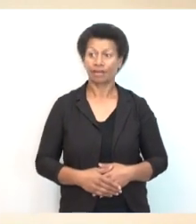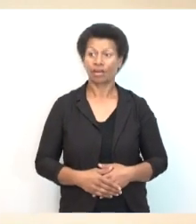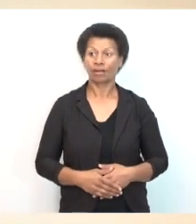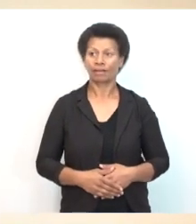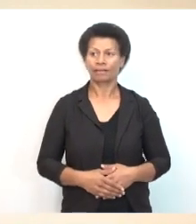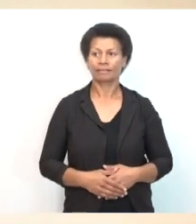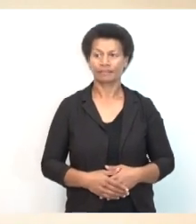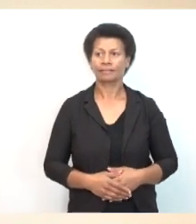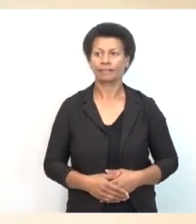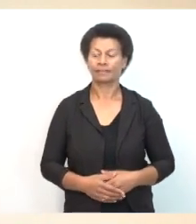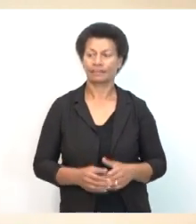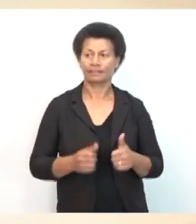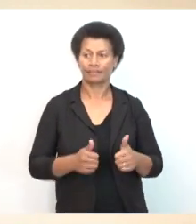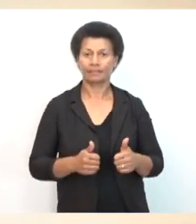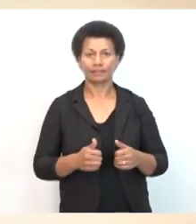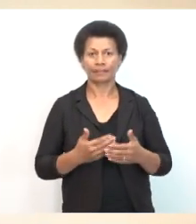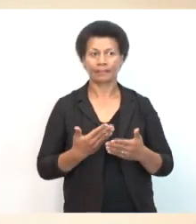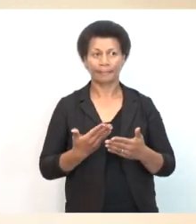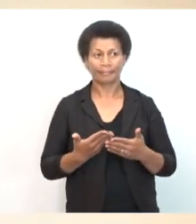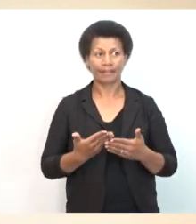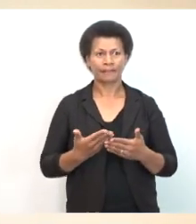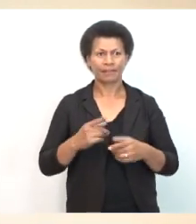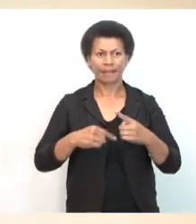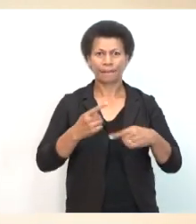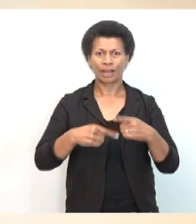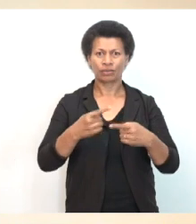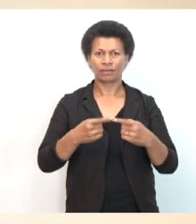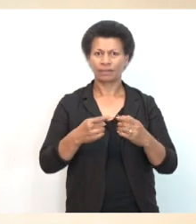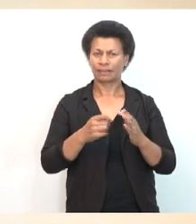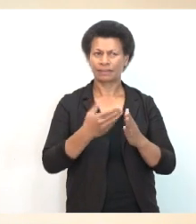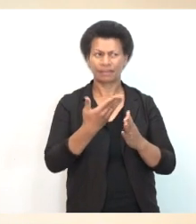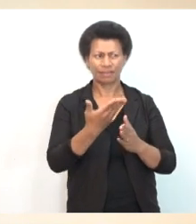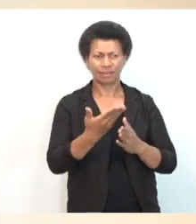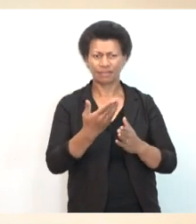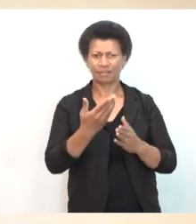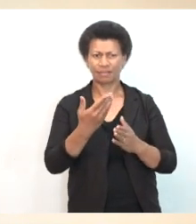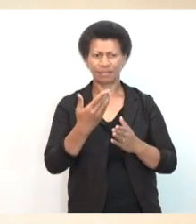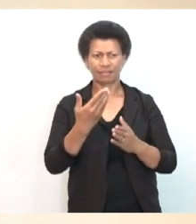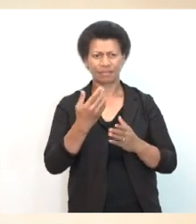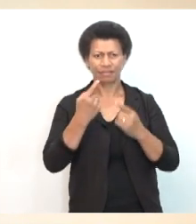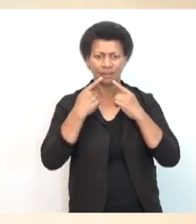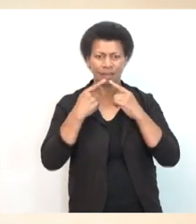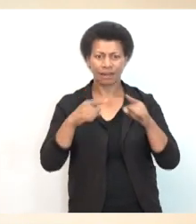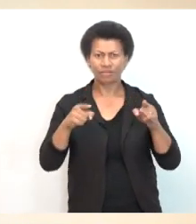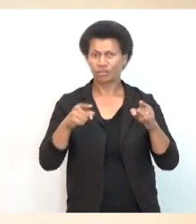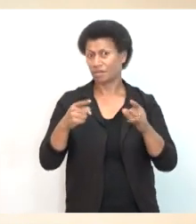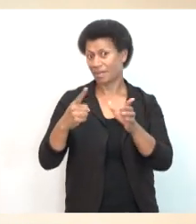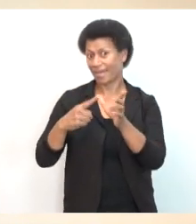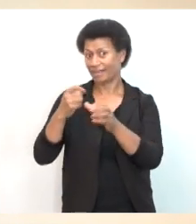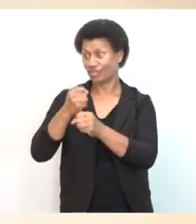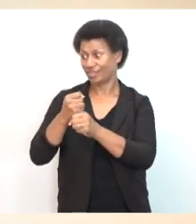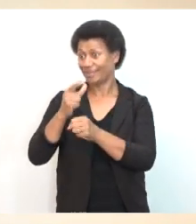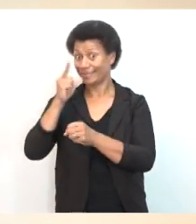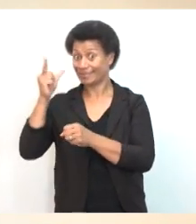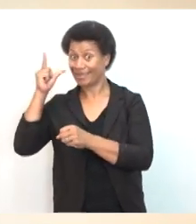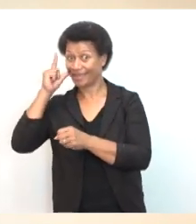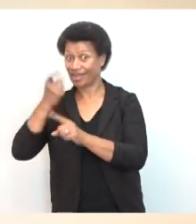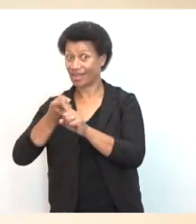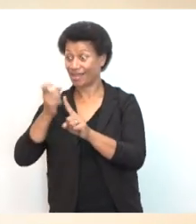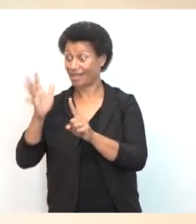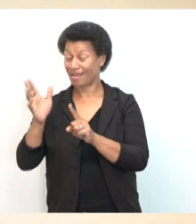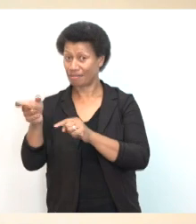secretaries will be advertised. Yes, sir, but the previous ones, recently appointed, it was not advertised. So just acting